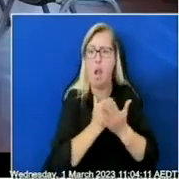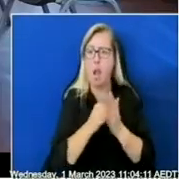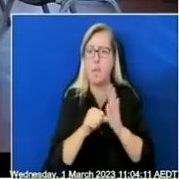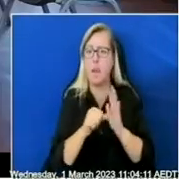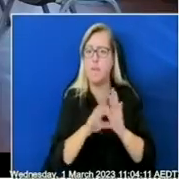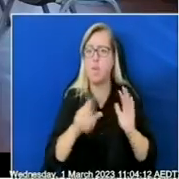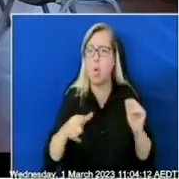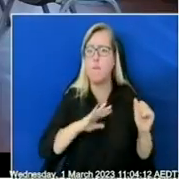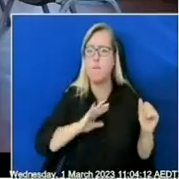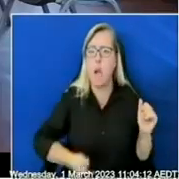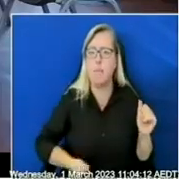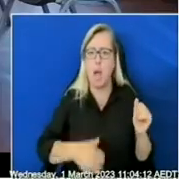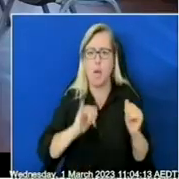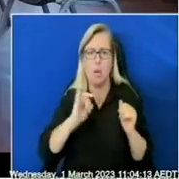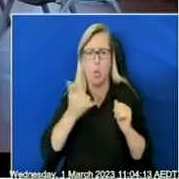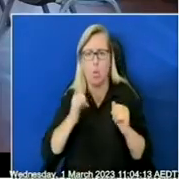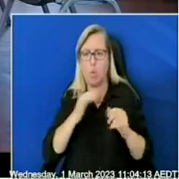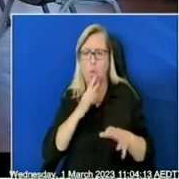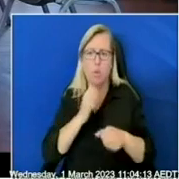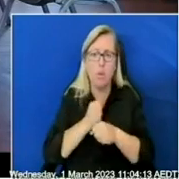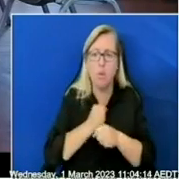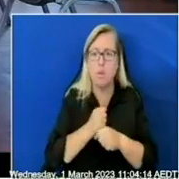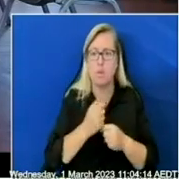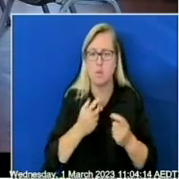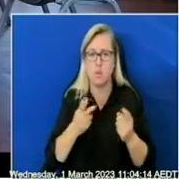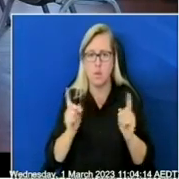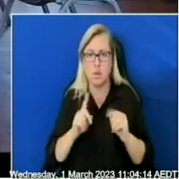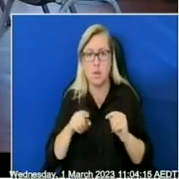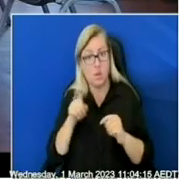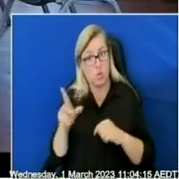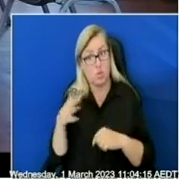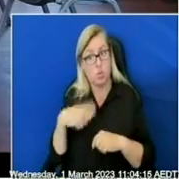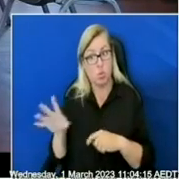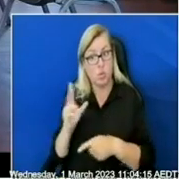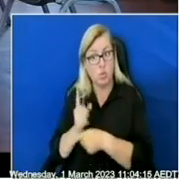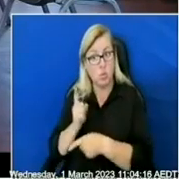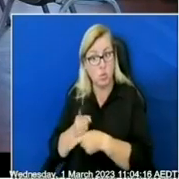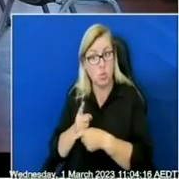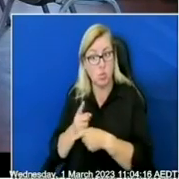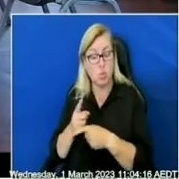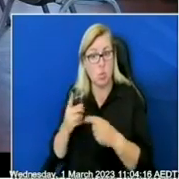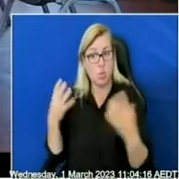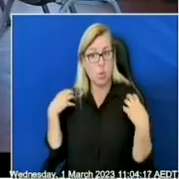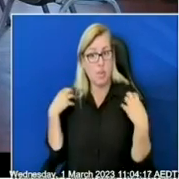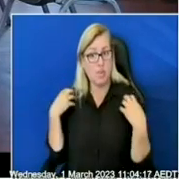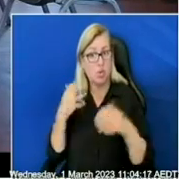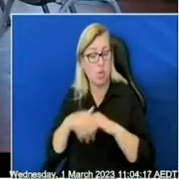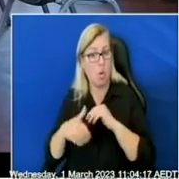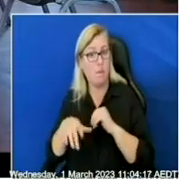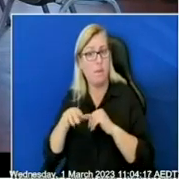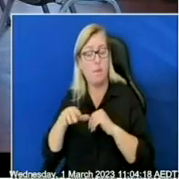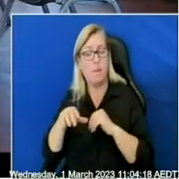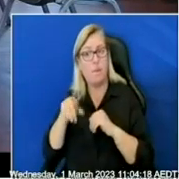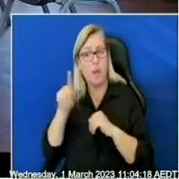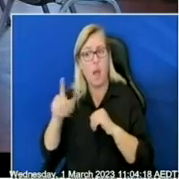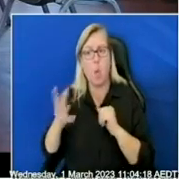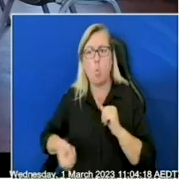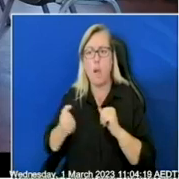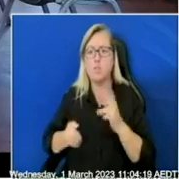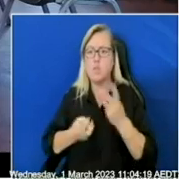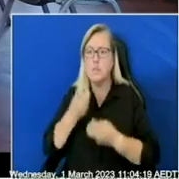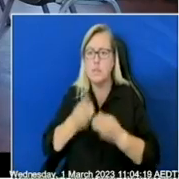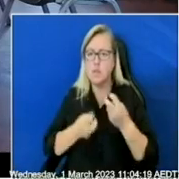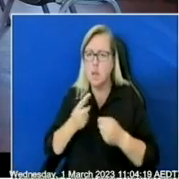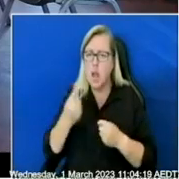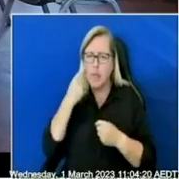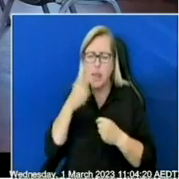to talk to the commissioners about the wages issue around. I think your Uncle Ronnie would have, you know, I think you said that. He would have made